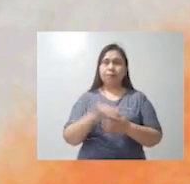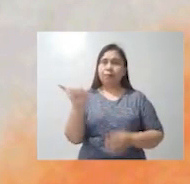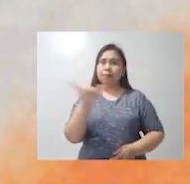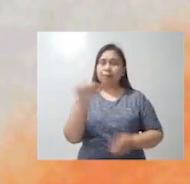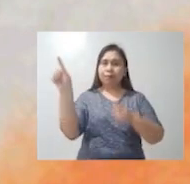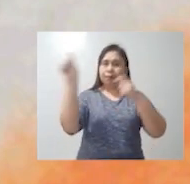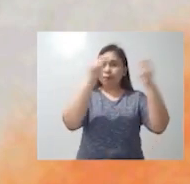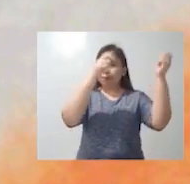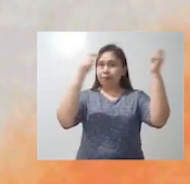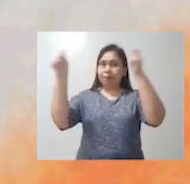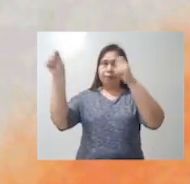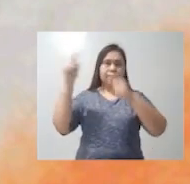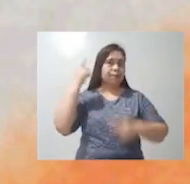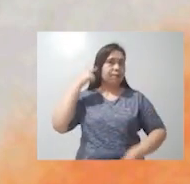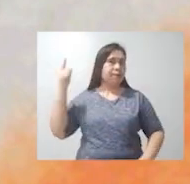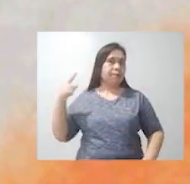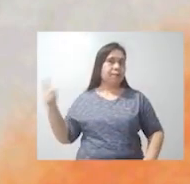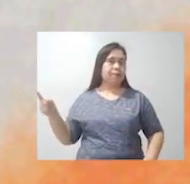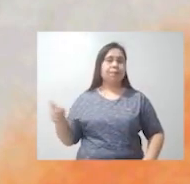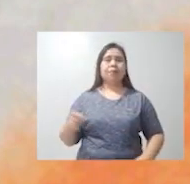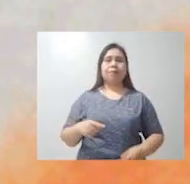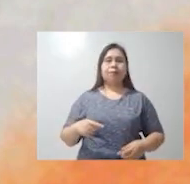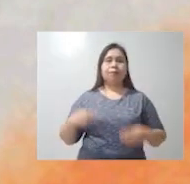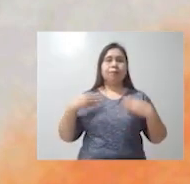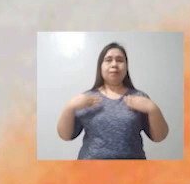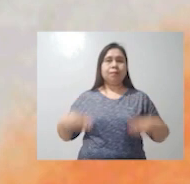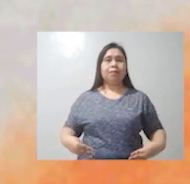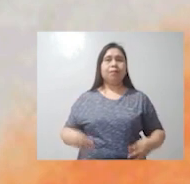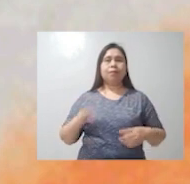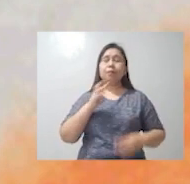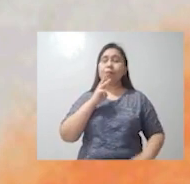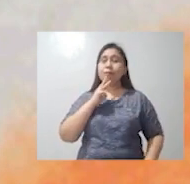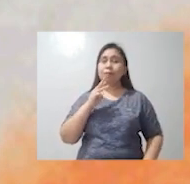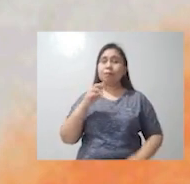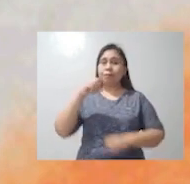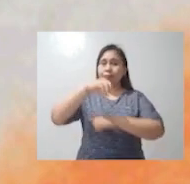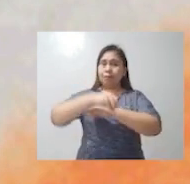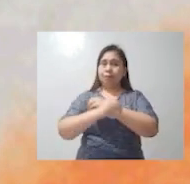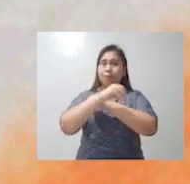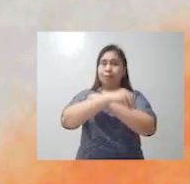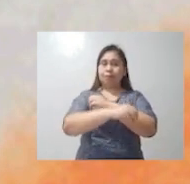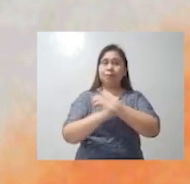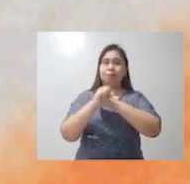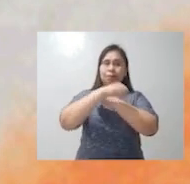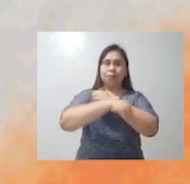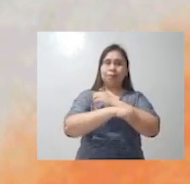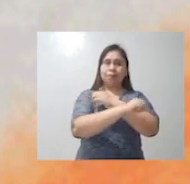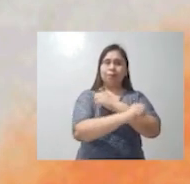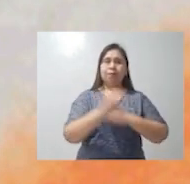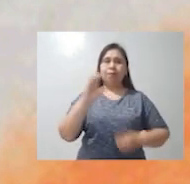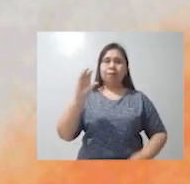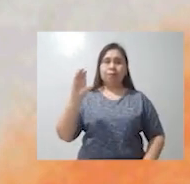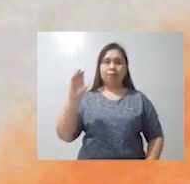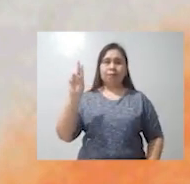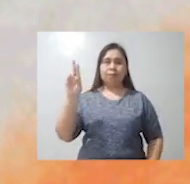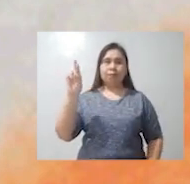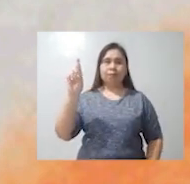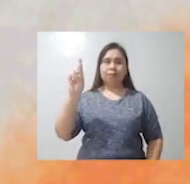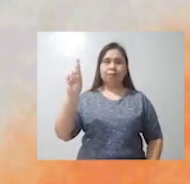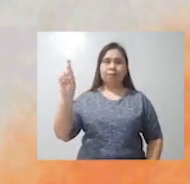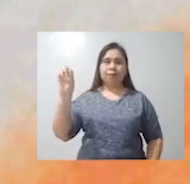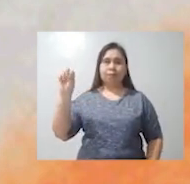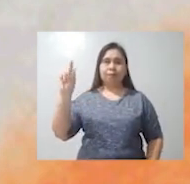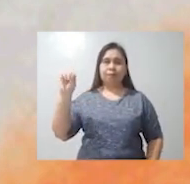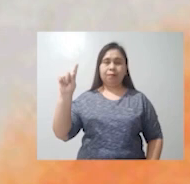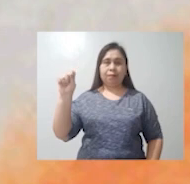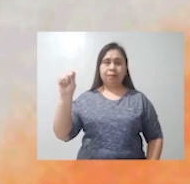and typhoons. In bodies of water such as oceans, seas, and lakes, convection currents move water from place to